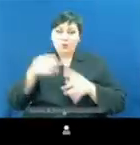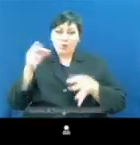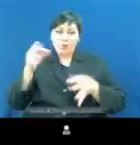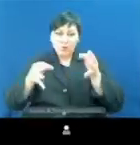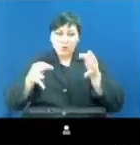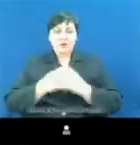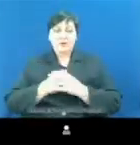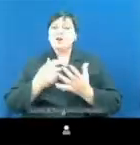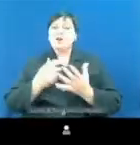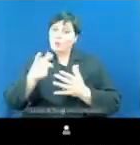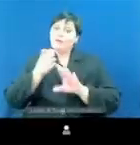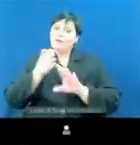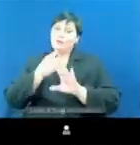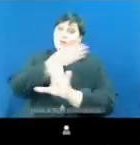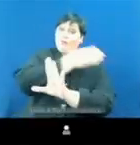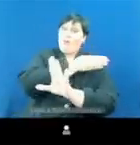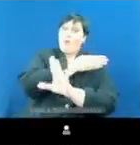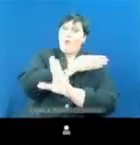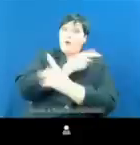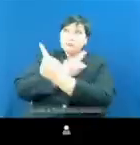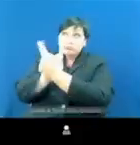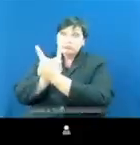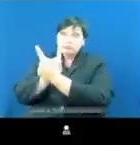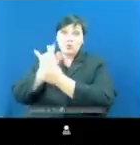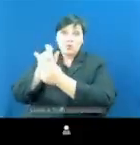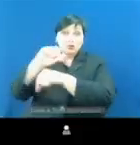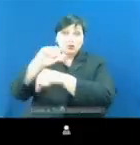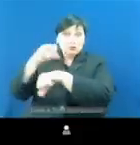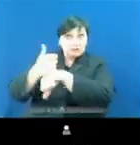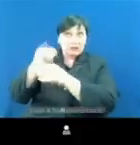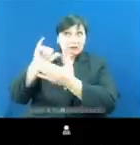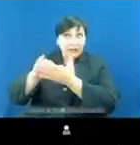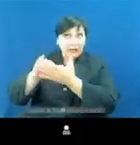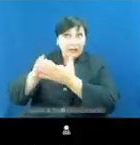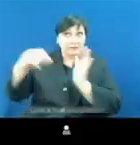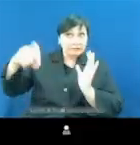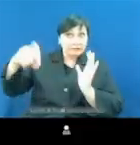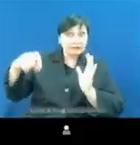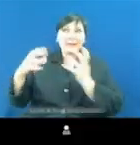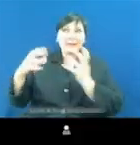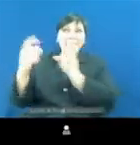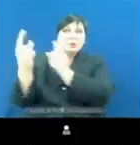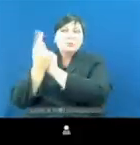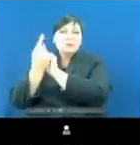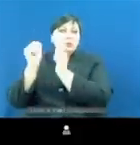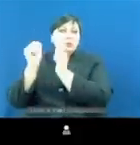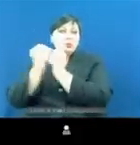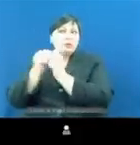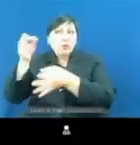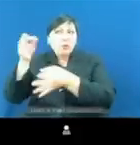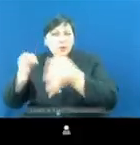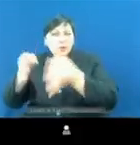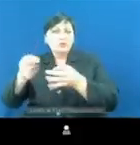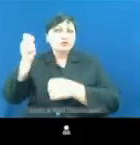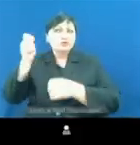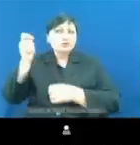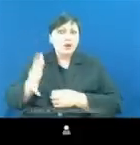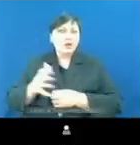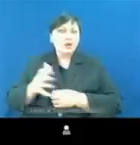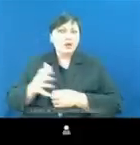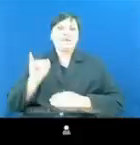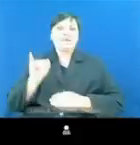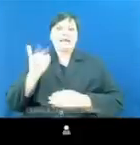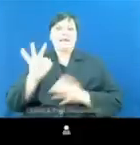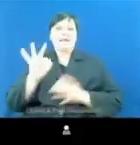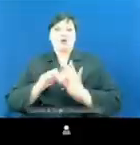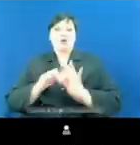ahead of time. You may have had a meeting with the court and suggested that if you raise your hand, the